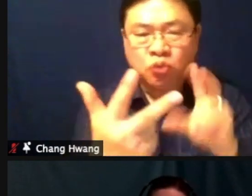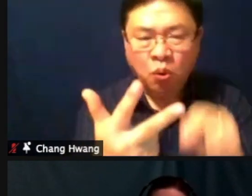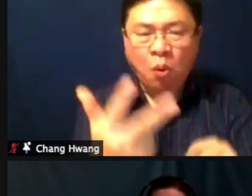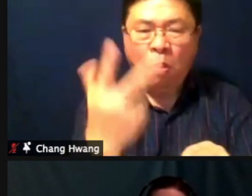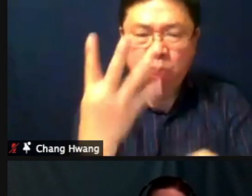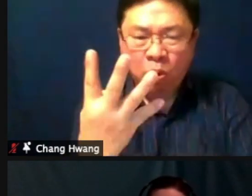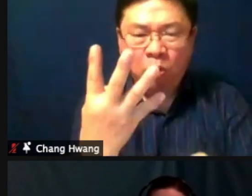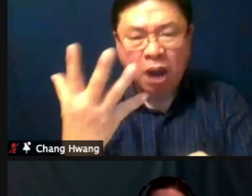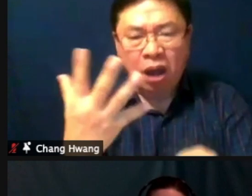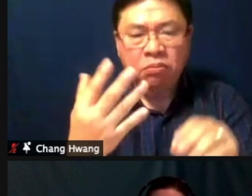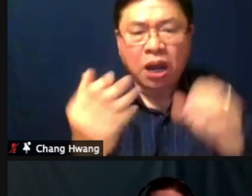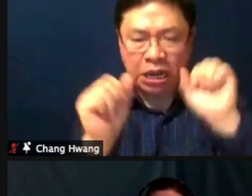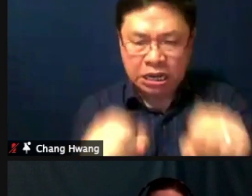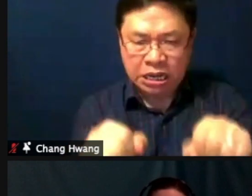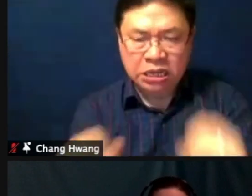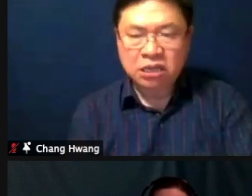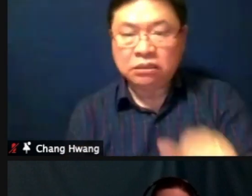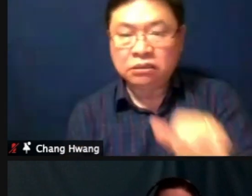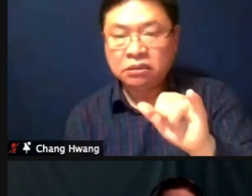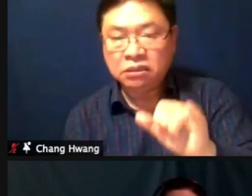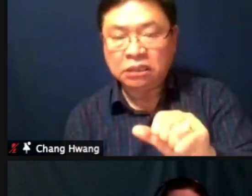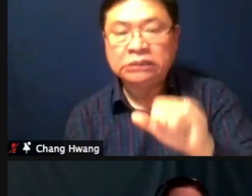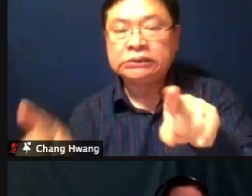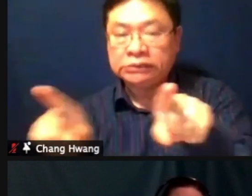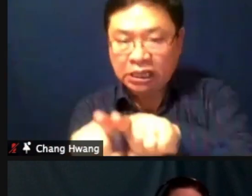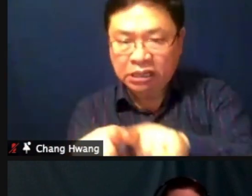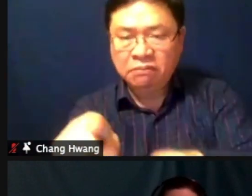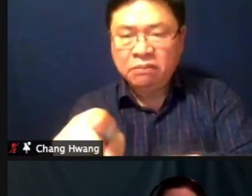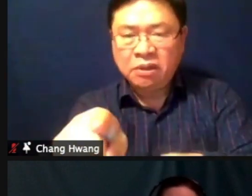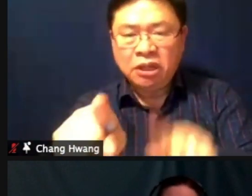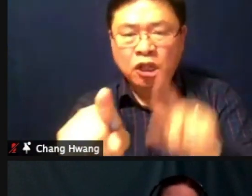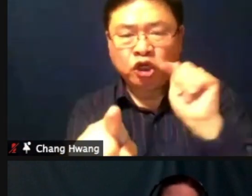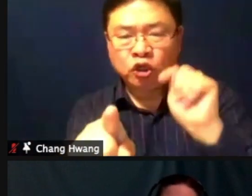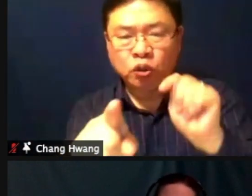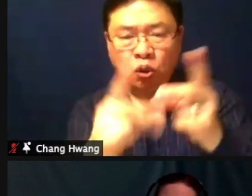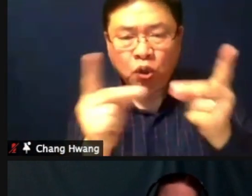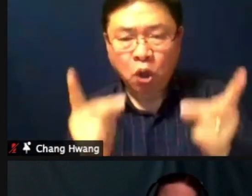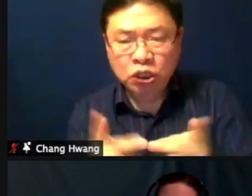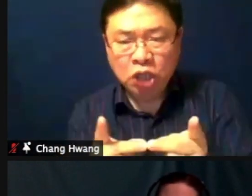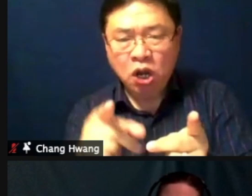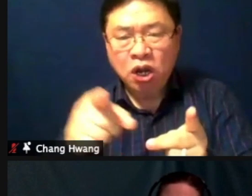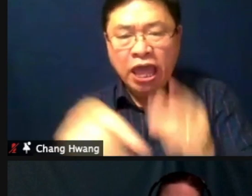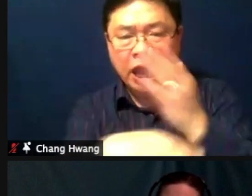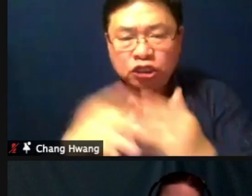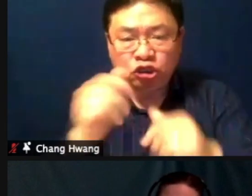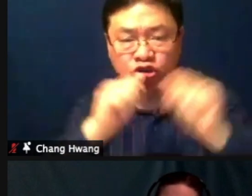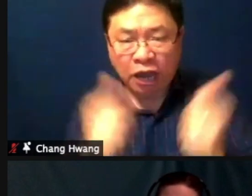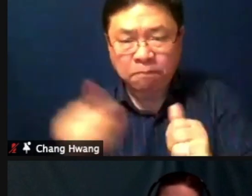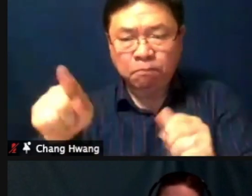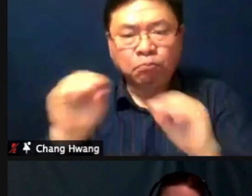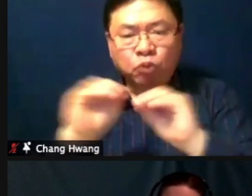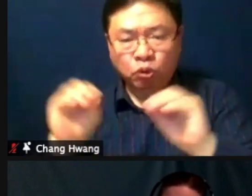It has various components, could have 3 components, could have 4, just depends, could have a certain number